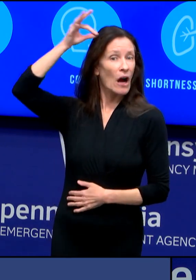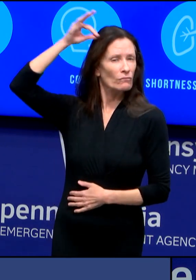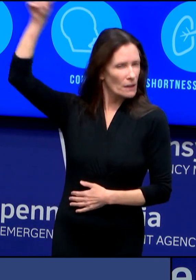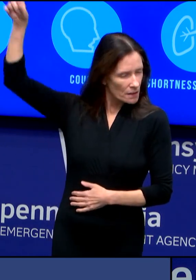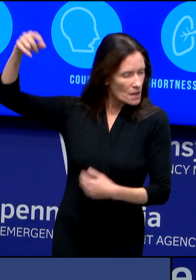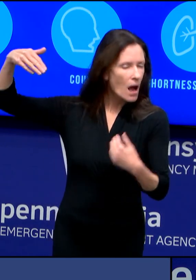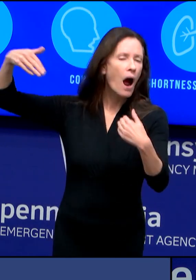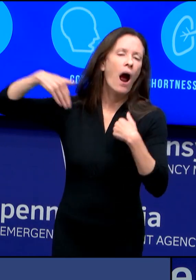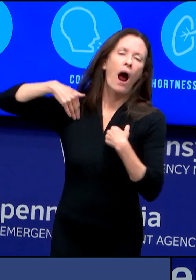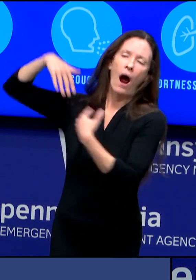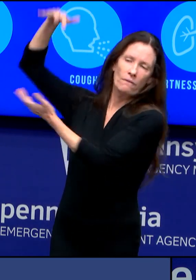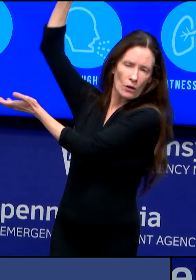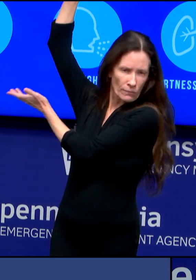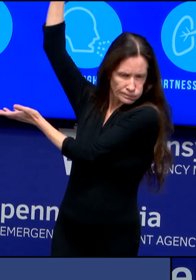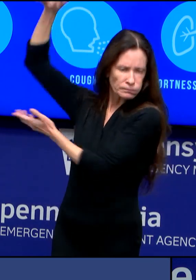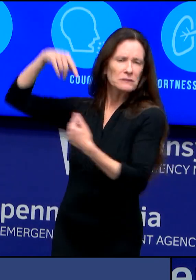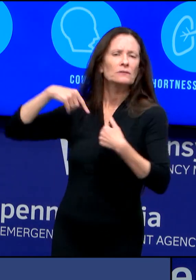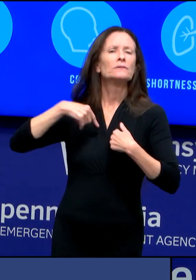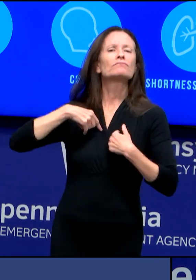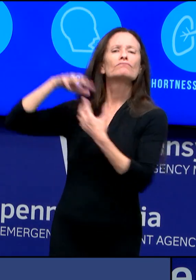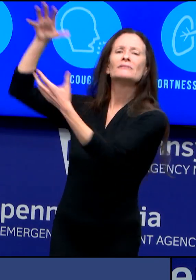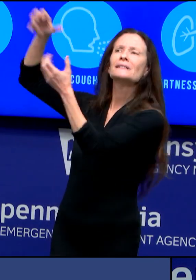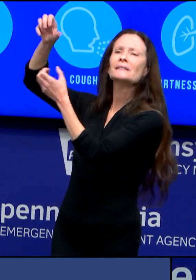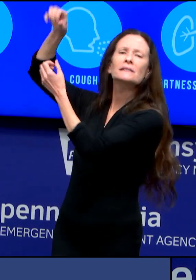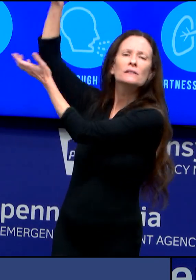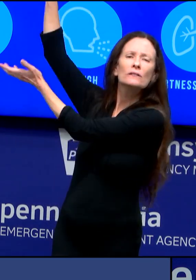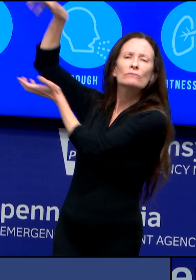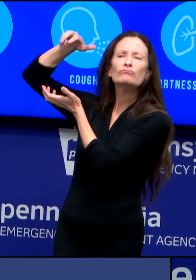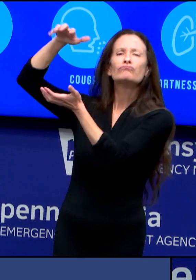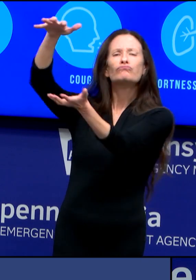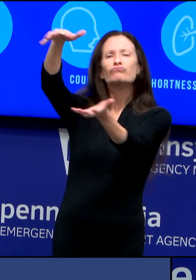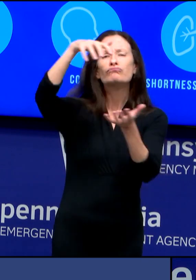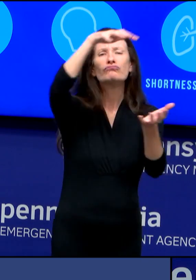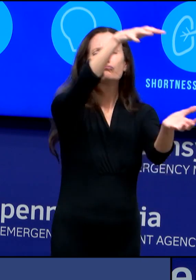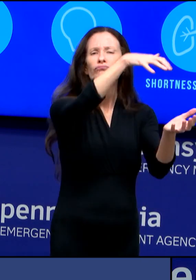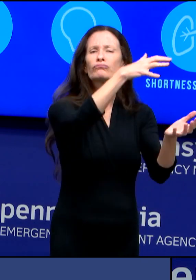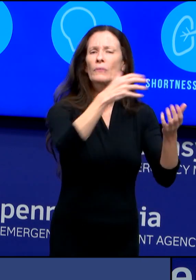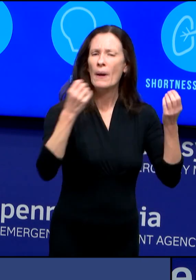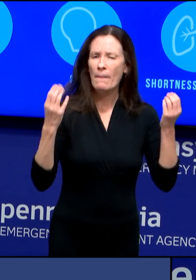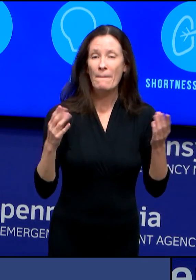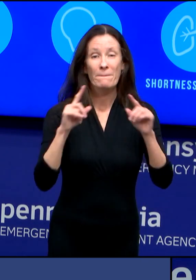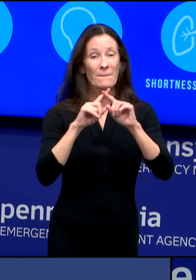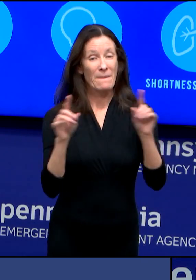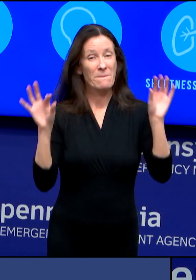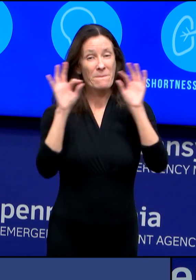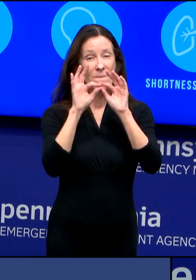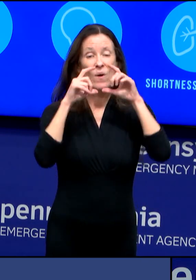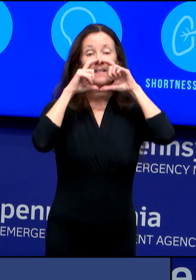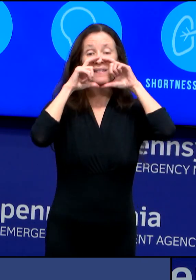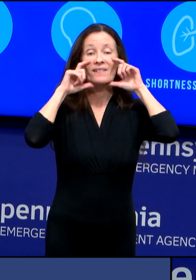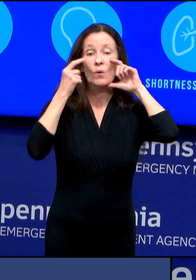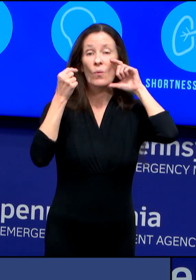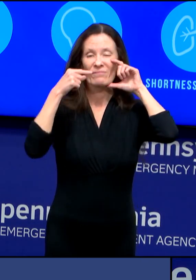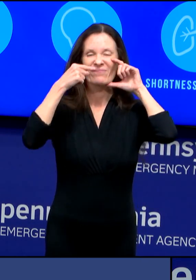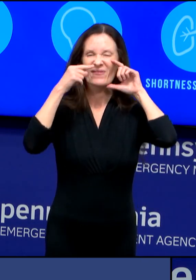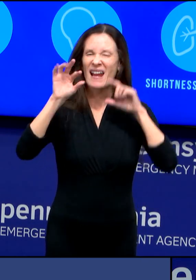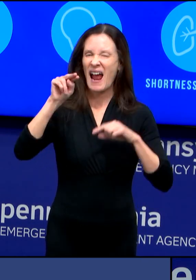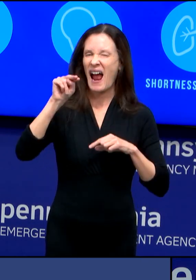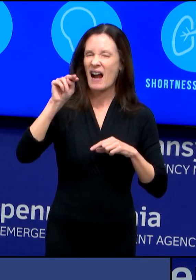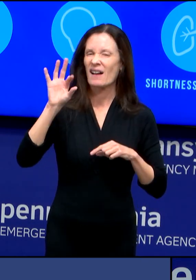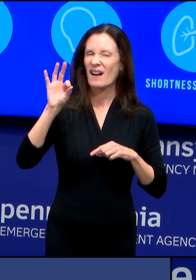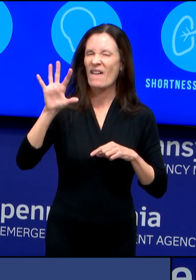masks, and then we're looking for other ways to get these N95 masks, such as working with industries that might use them